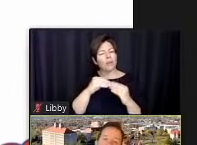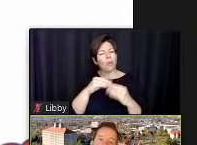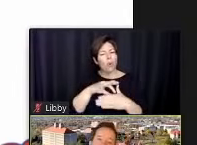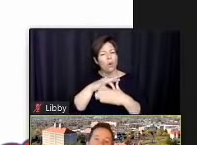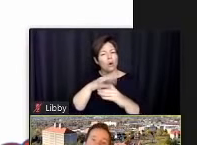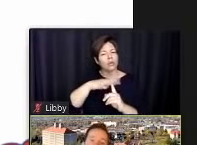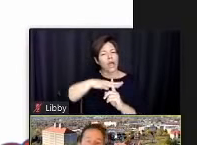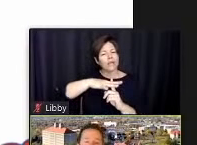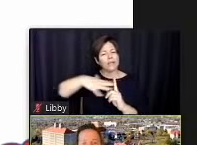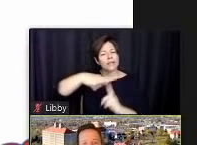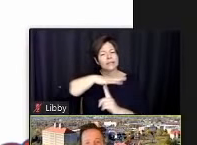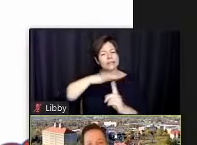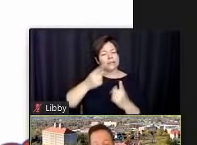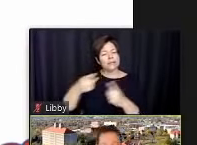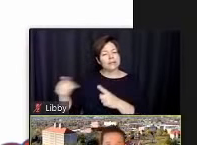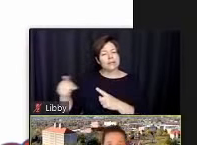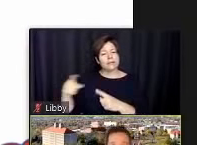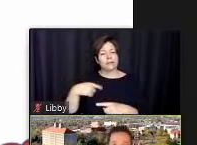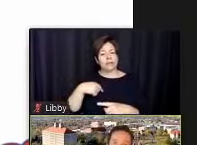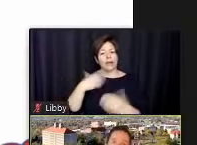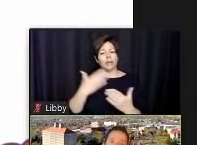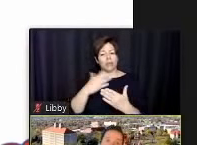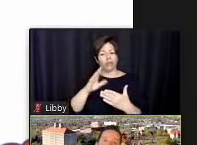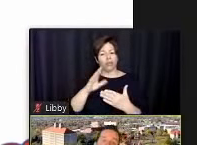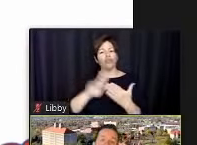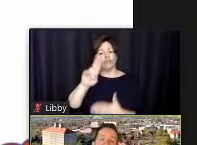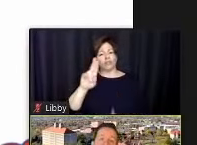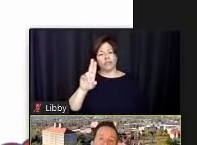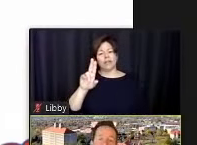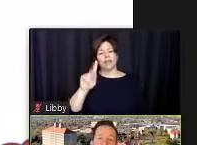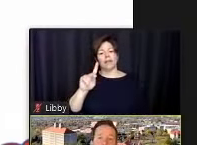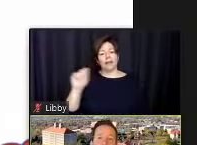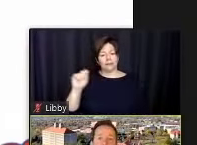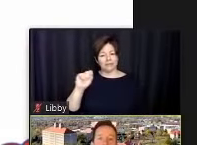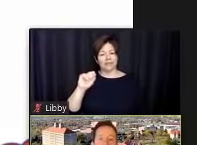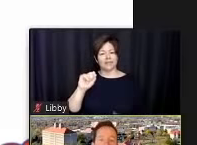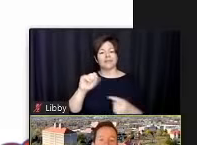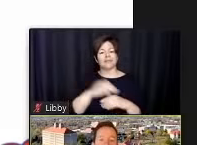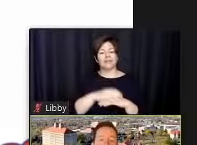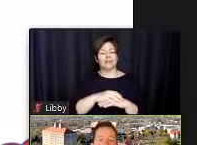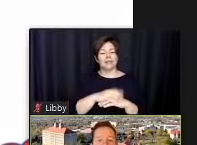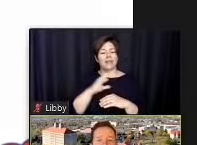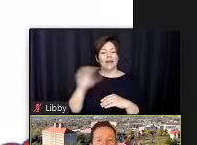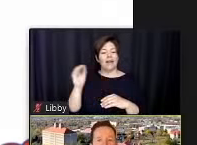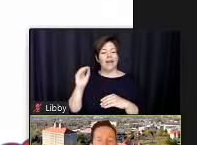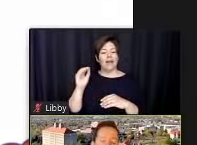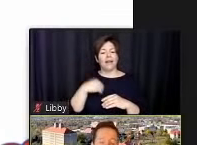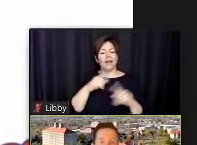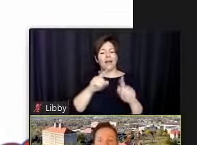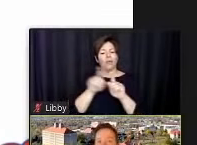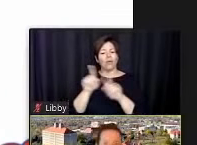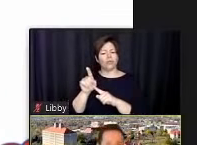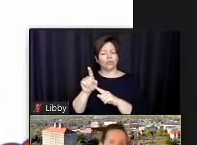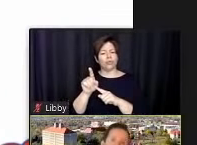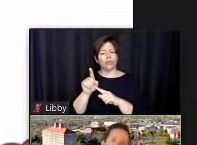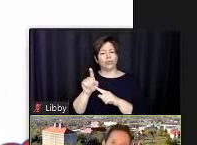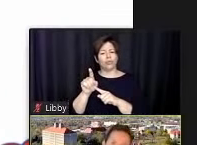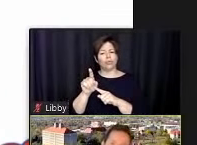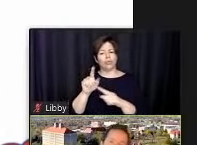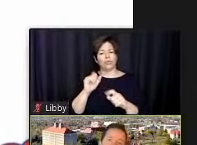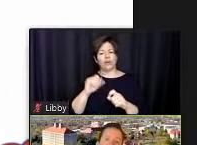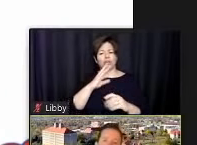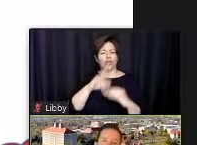Angela mentioned, I'm a faculty member here at the University of Kansas in Lawrence, Kansas. But I'm also, and so of course I can talk to